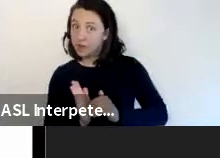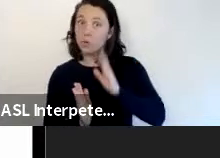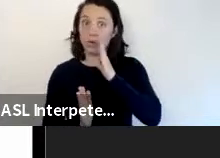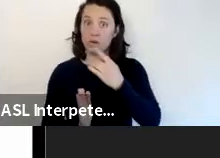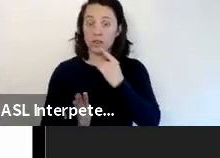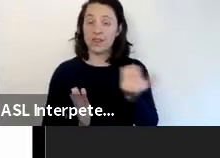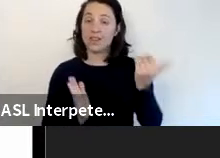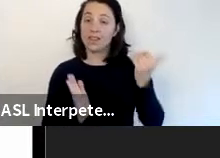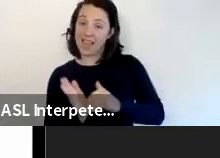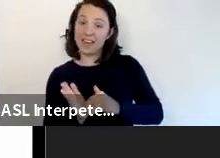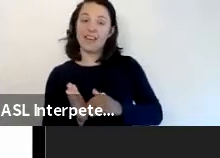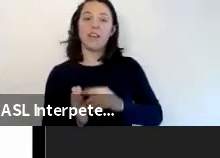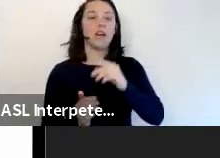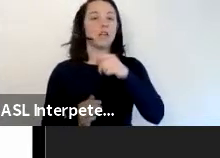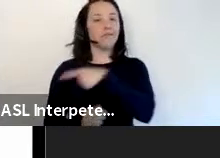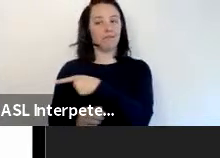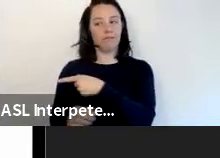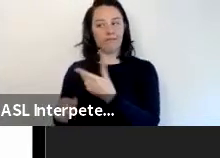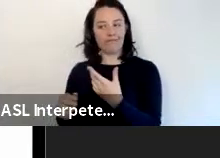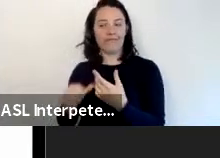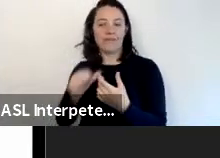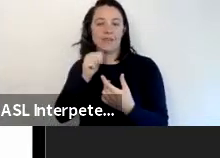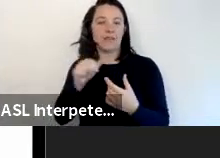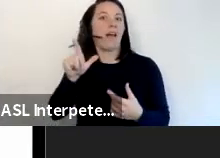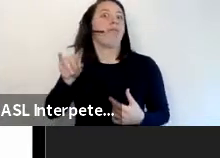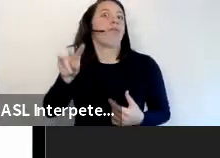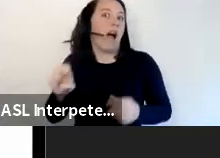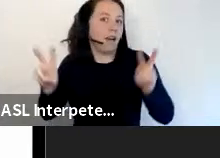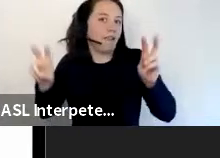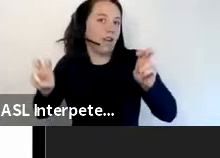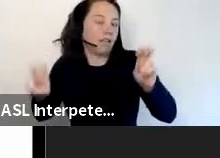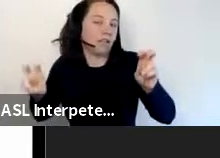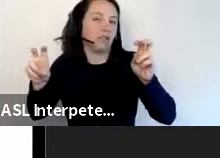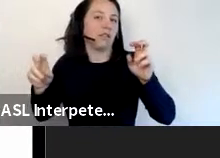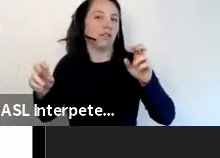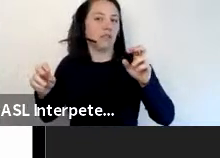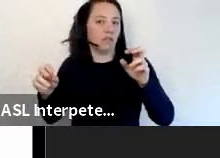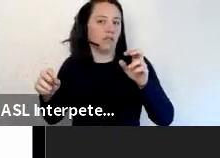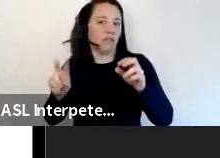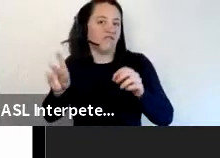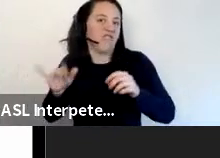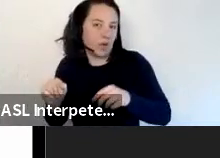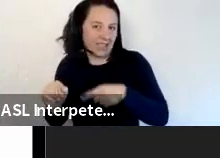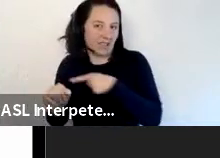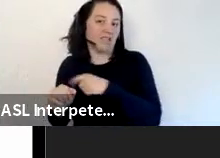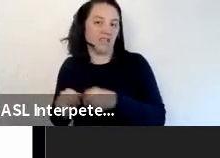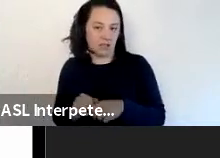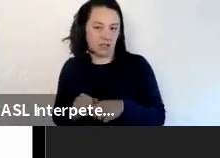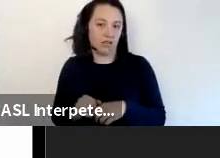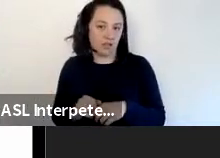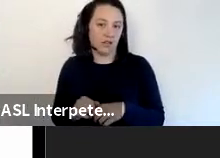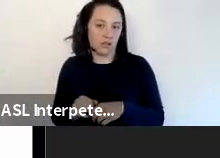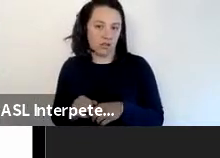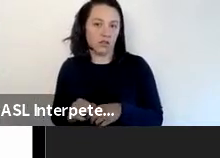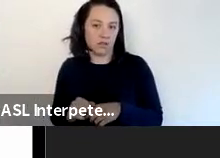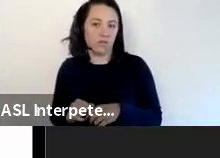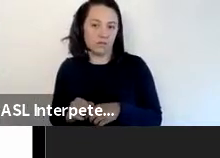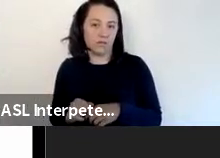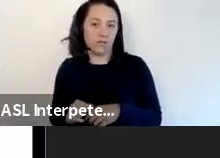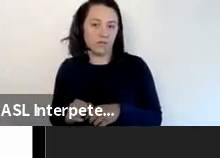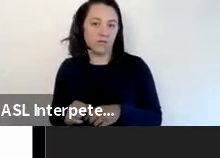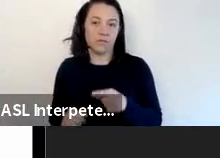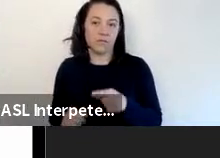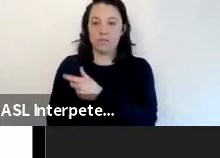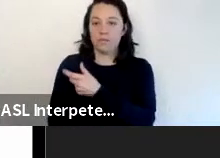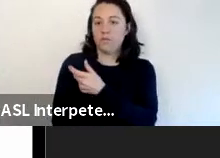a live vaccine, a live virus when you're getting these vaccines. There are other vaccines that are not available in the US